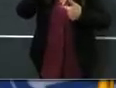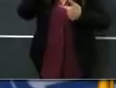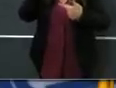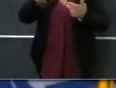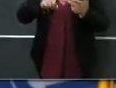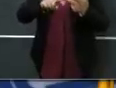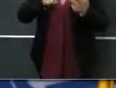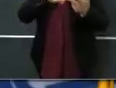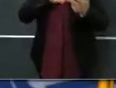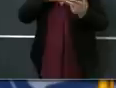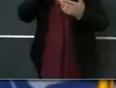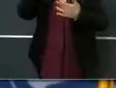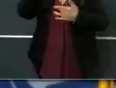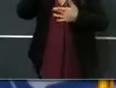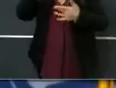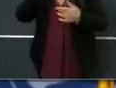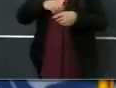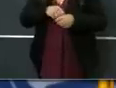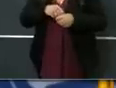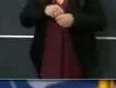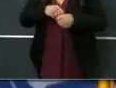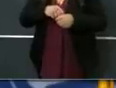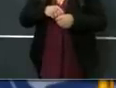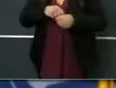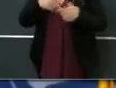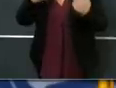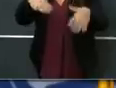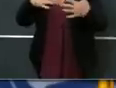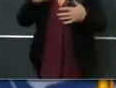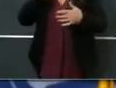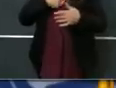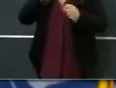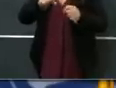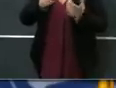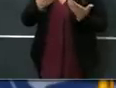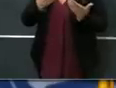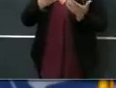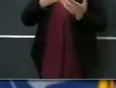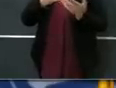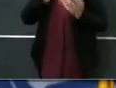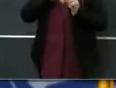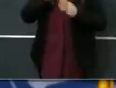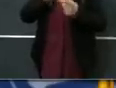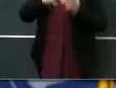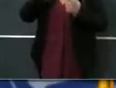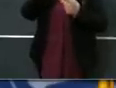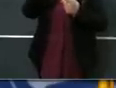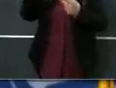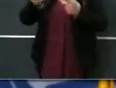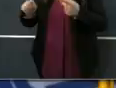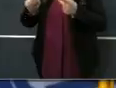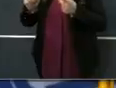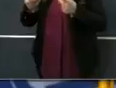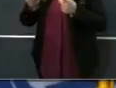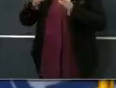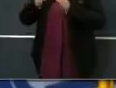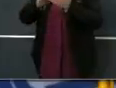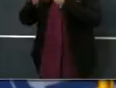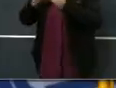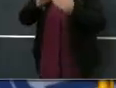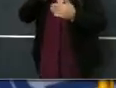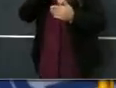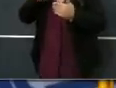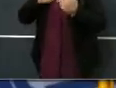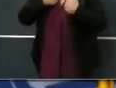these communities. The responses that we need to have are the kinds of responses that help to support those communities that are unequitably affected by things